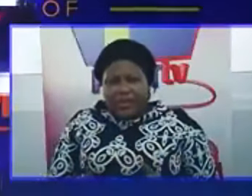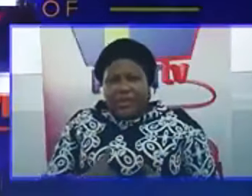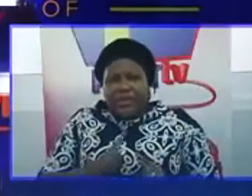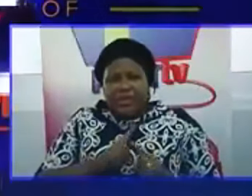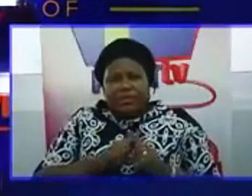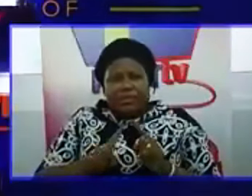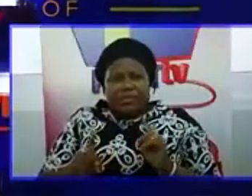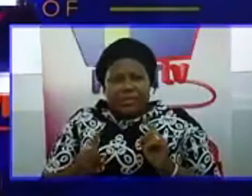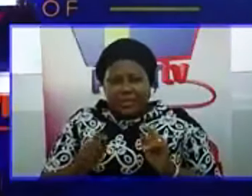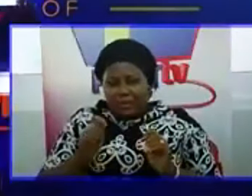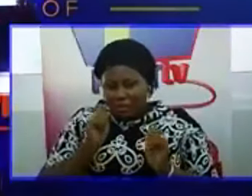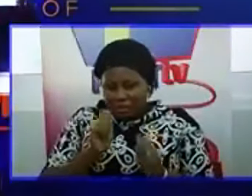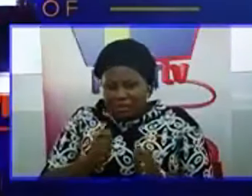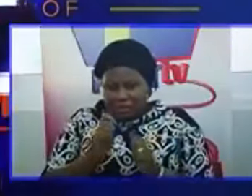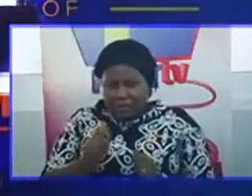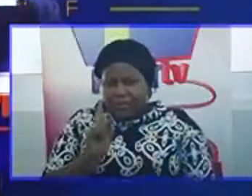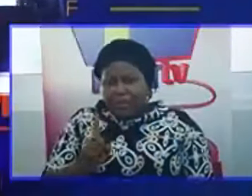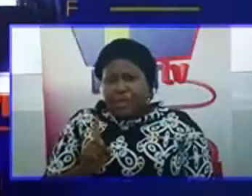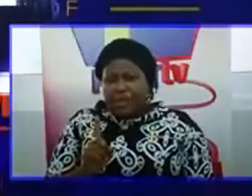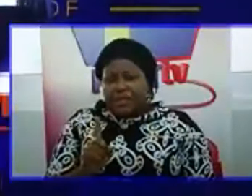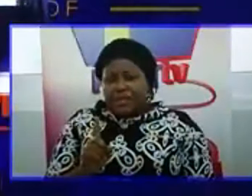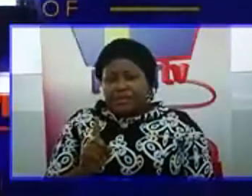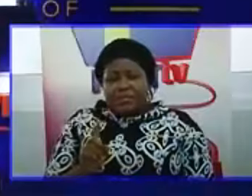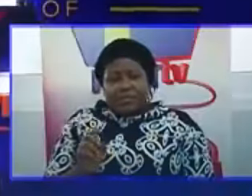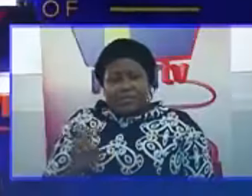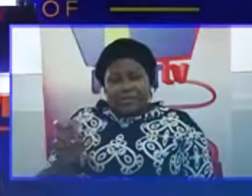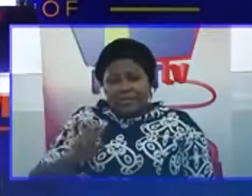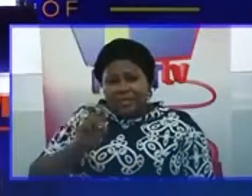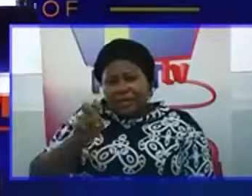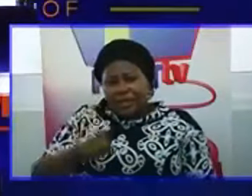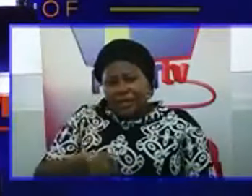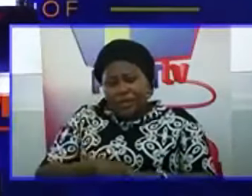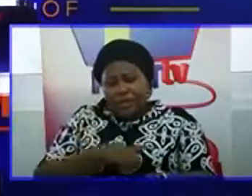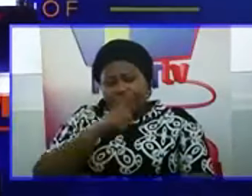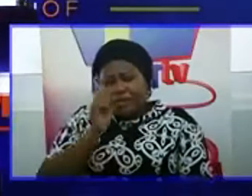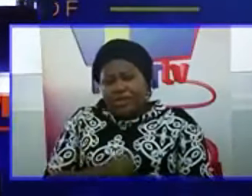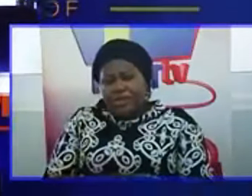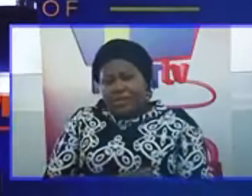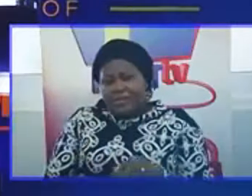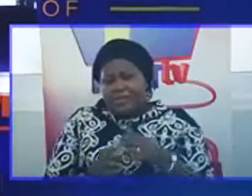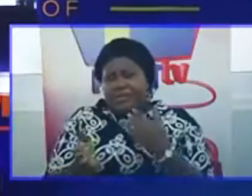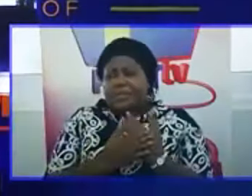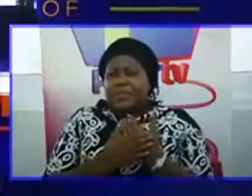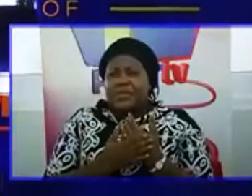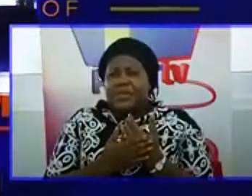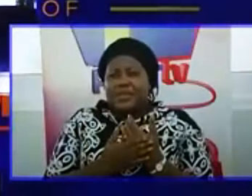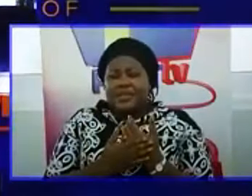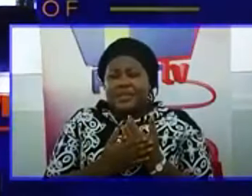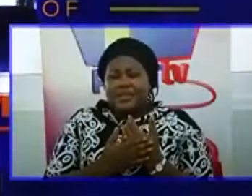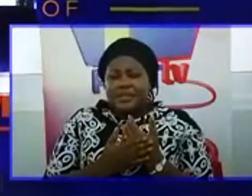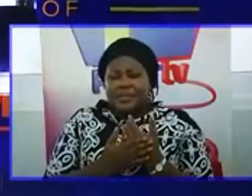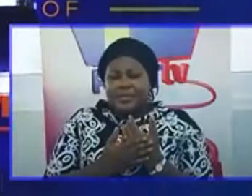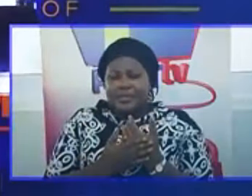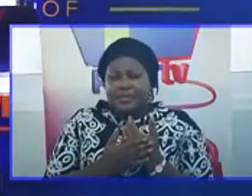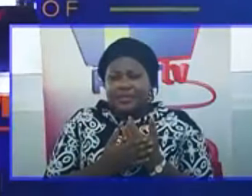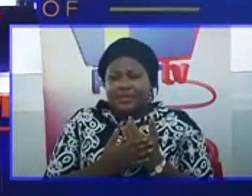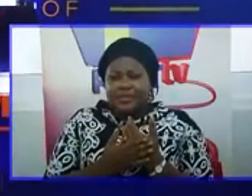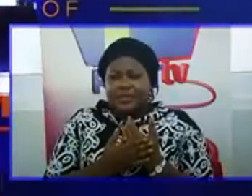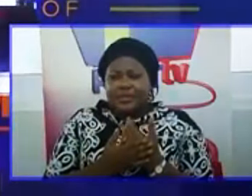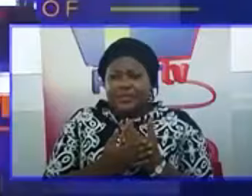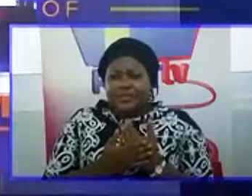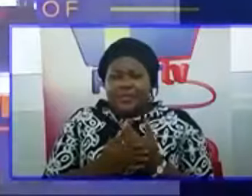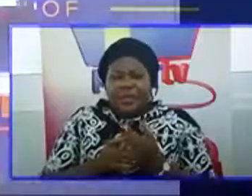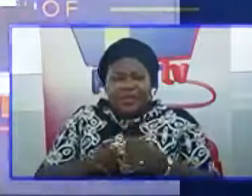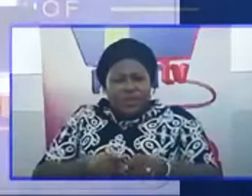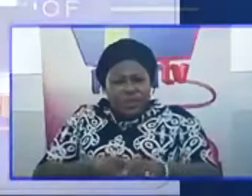time. After a long time. Now that space was given to all of them. After a